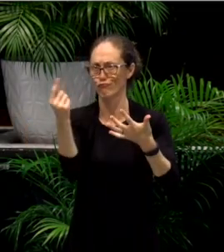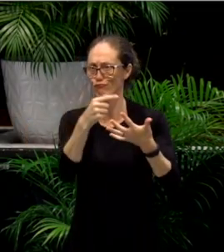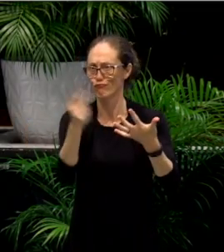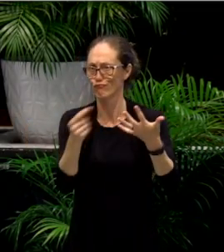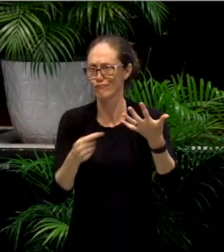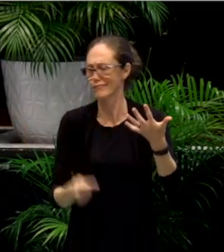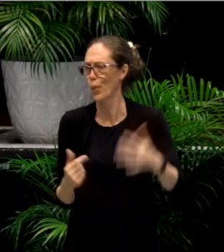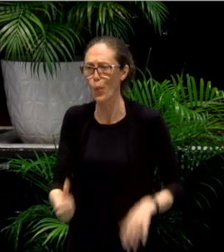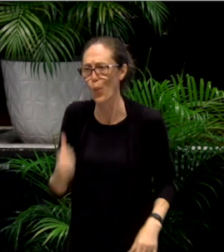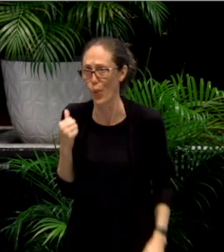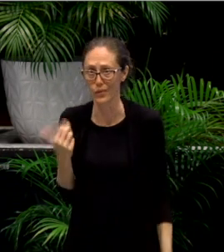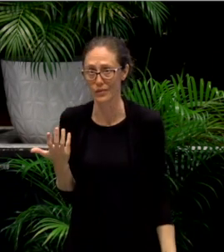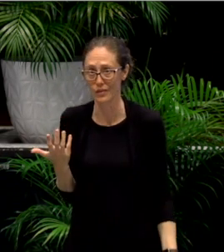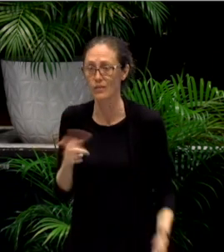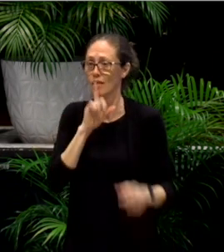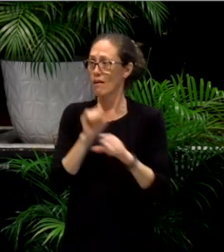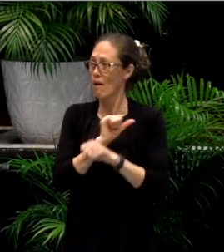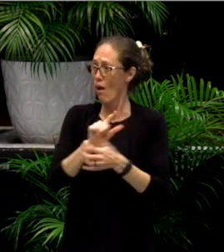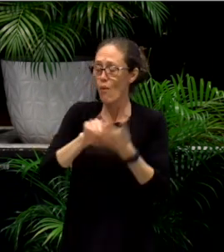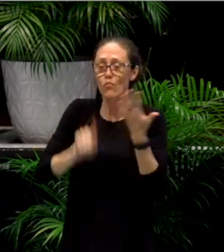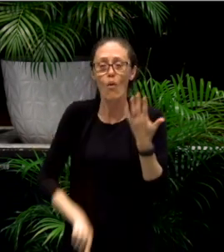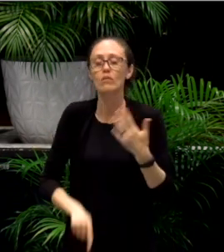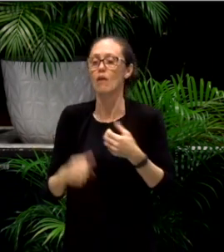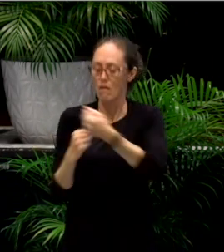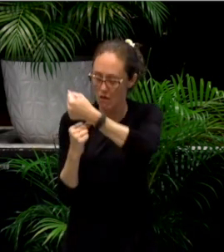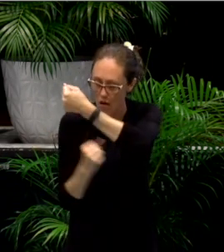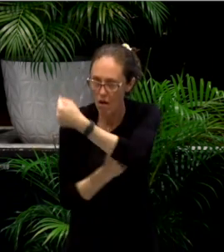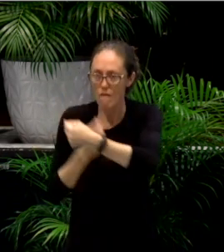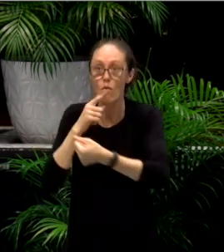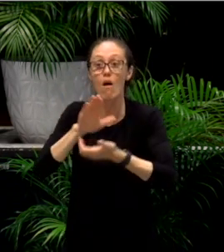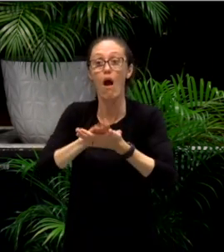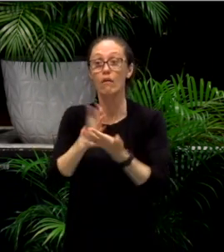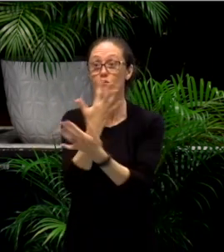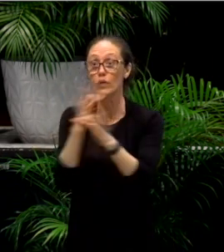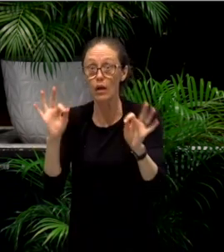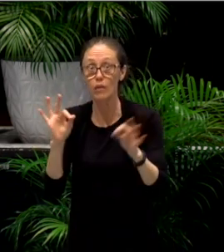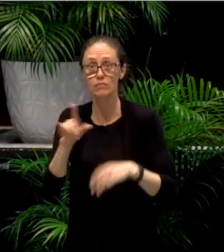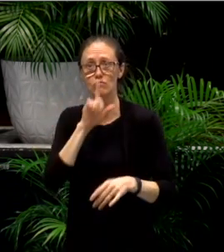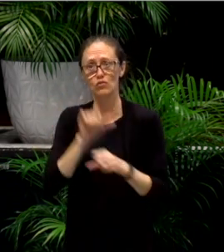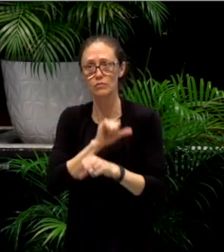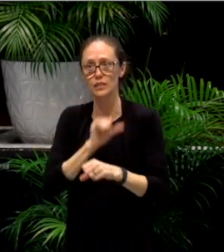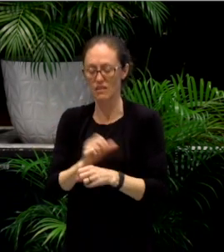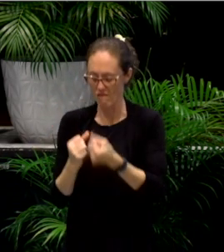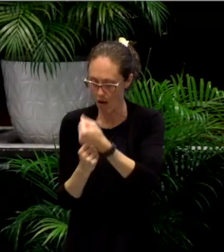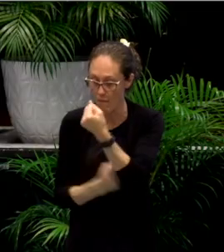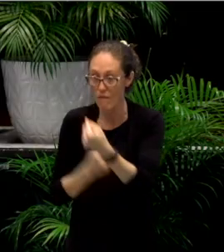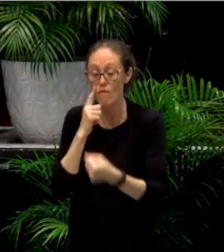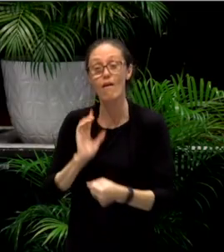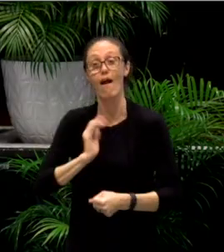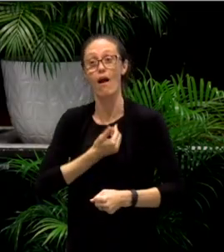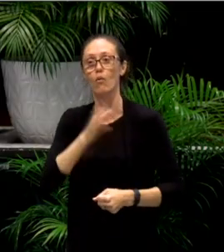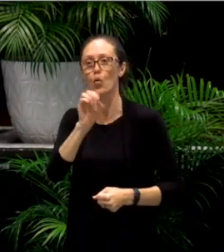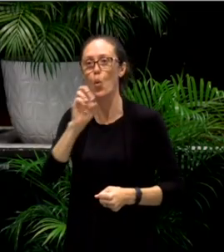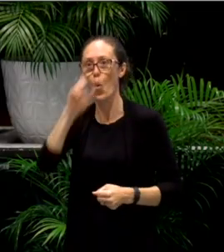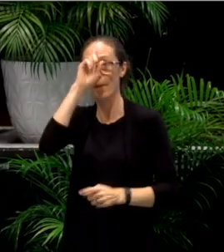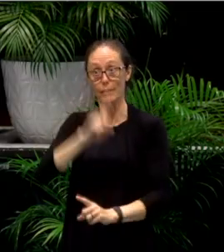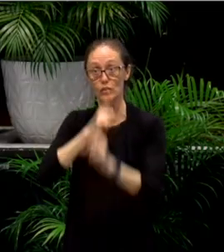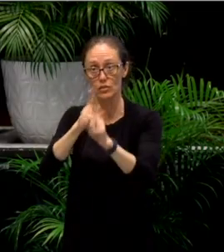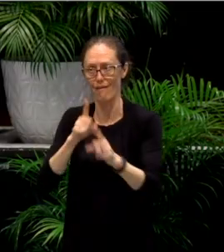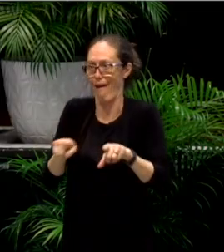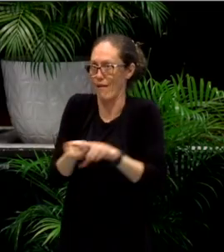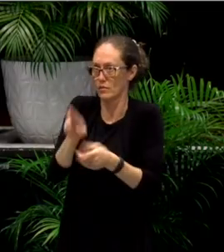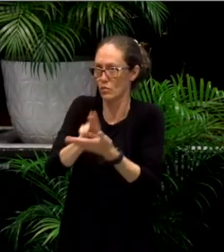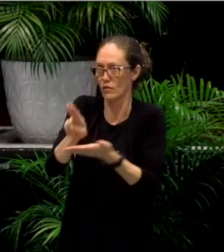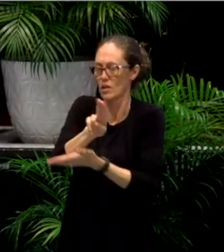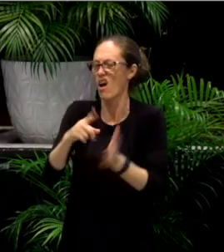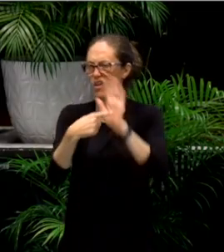It is fundamental to academic freedom. It's fundamental to our core mission as a university. And as I'll show you here in